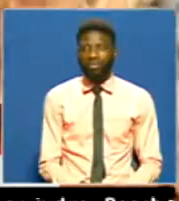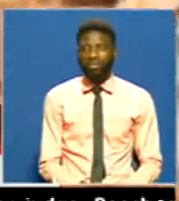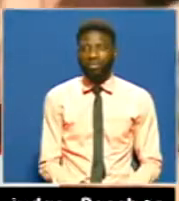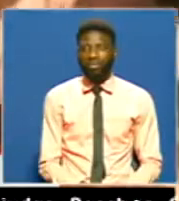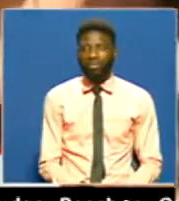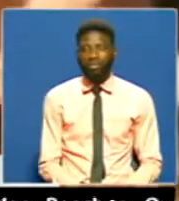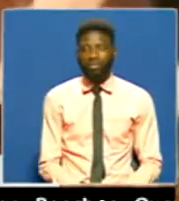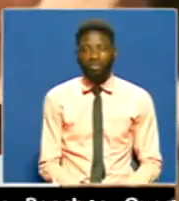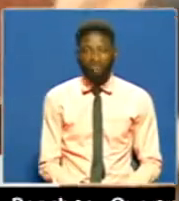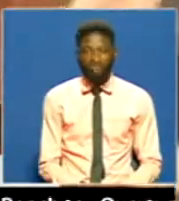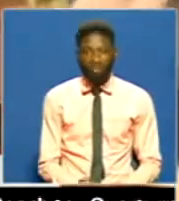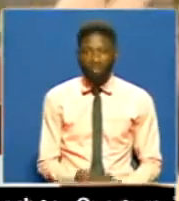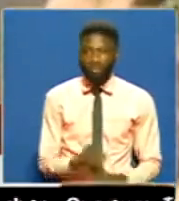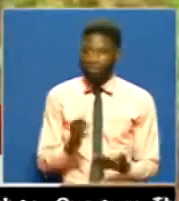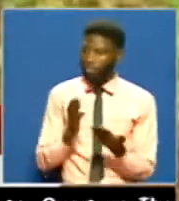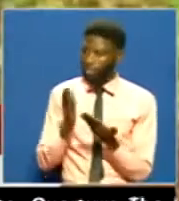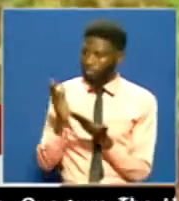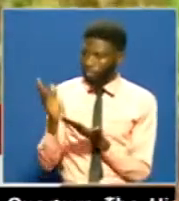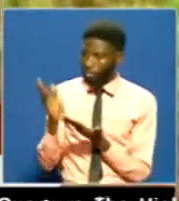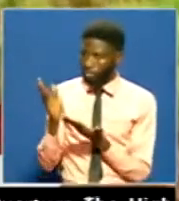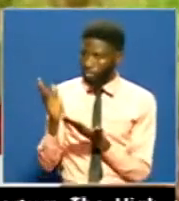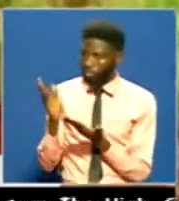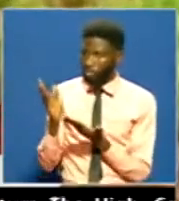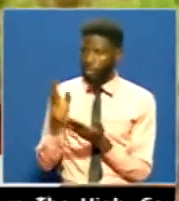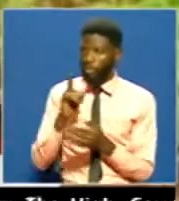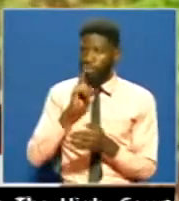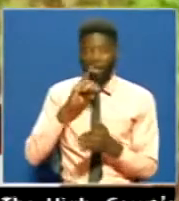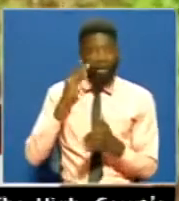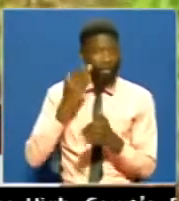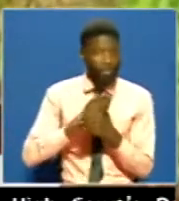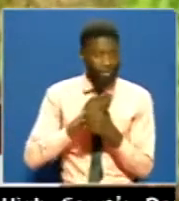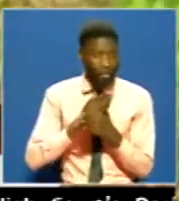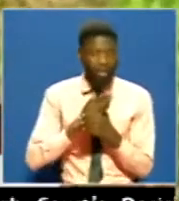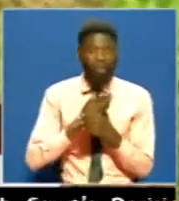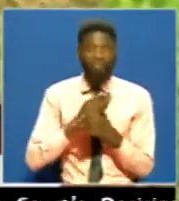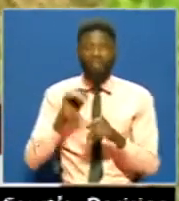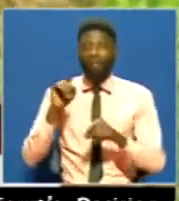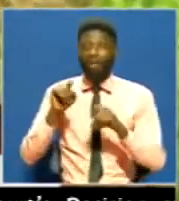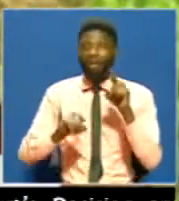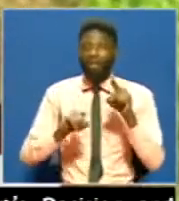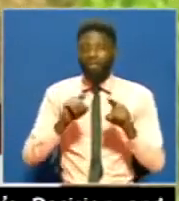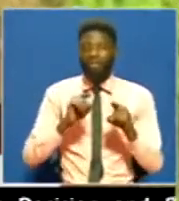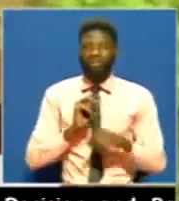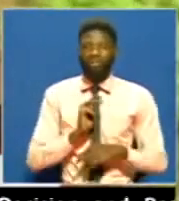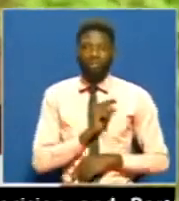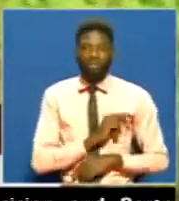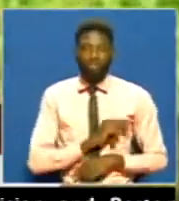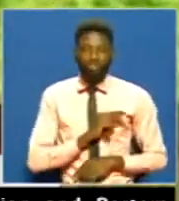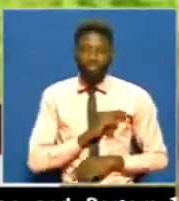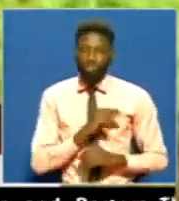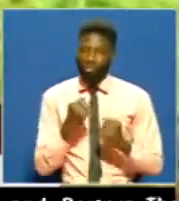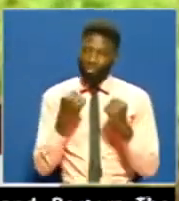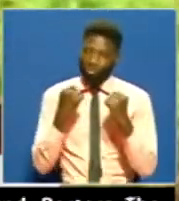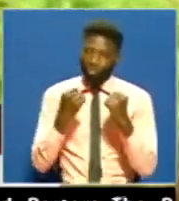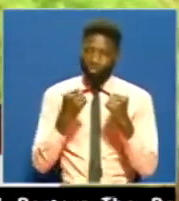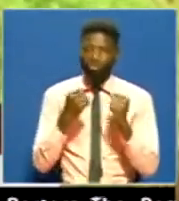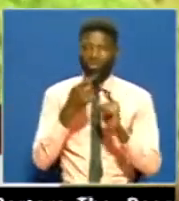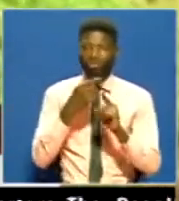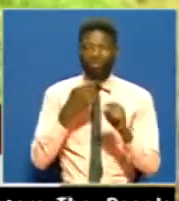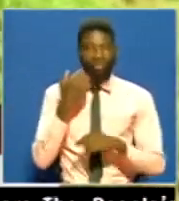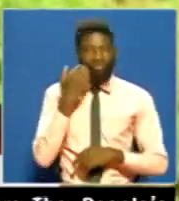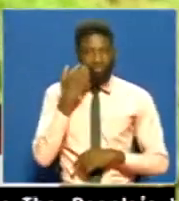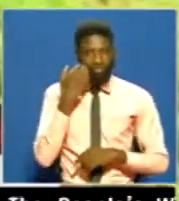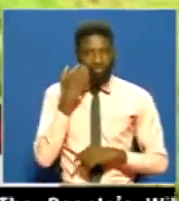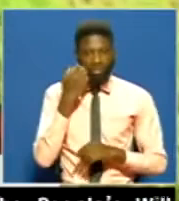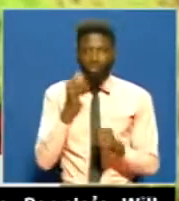Safety Authority, there are no cassava varieties with natural resistance to cassava brown streak disease that leads to